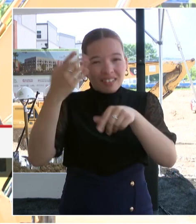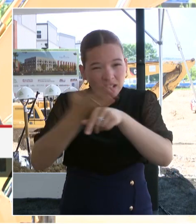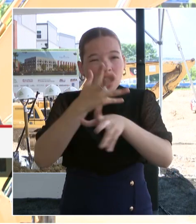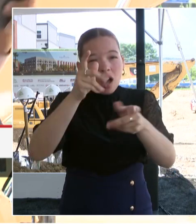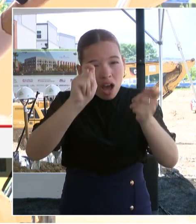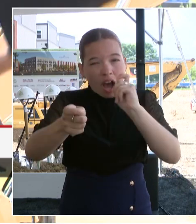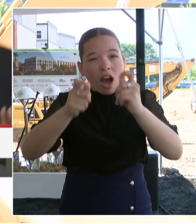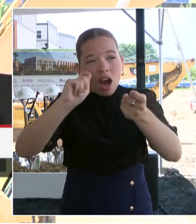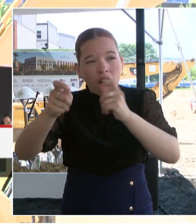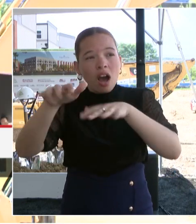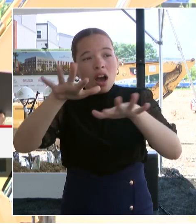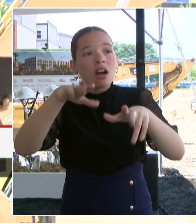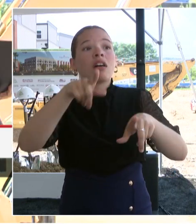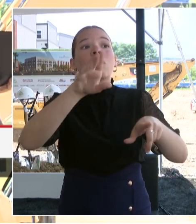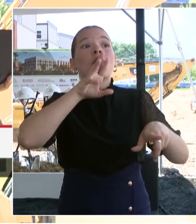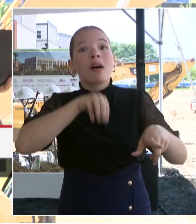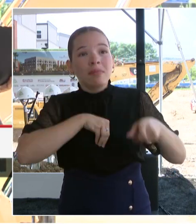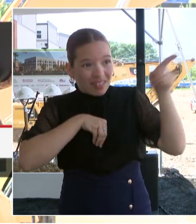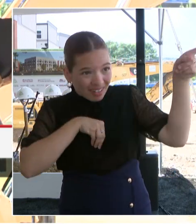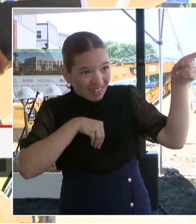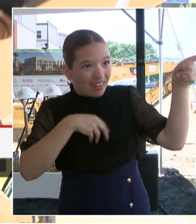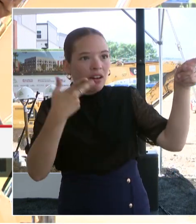Walmart, 300 units,